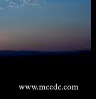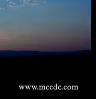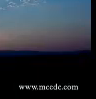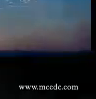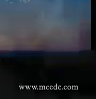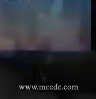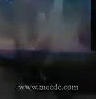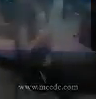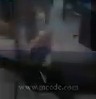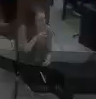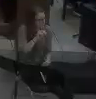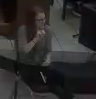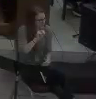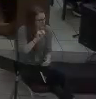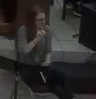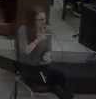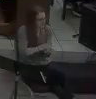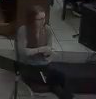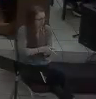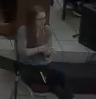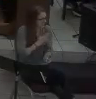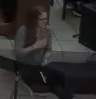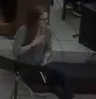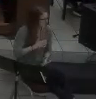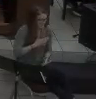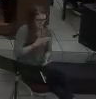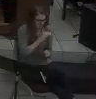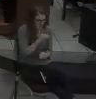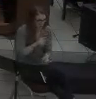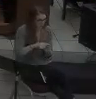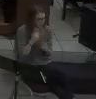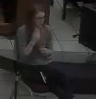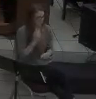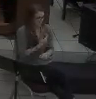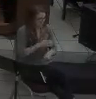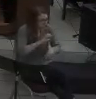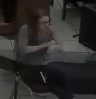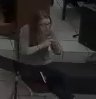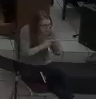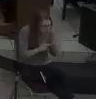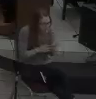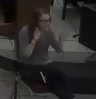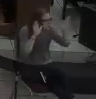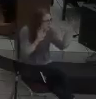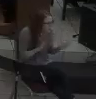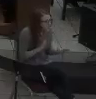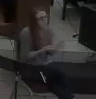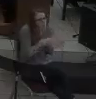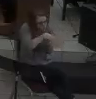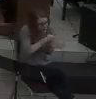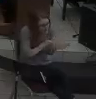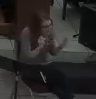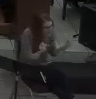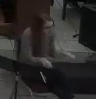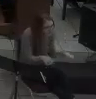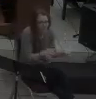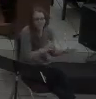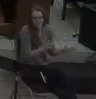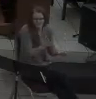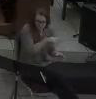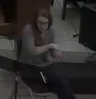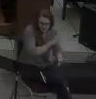space. So if you'd be so kind as to move into one of the church parking spaces, that'll be awesome. Please arise as you're able. Join with me in singing, "Lord,